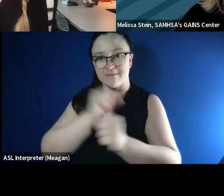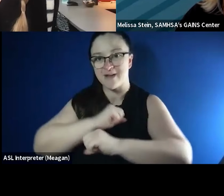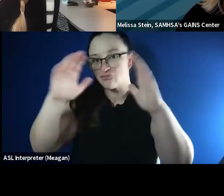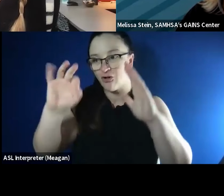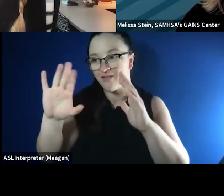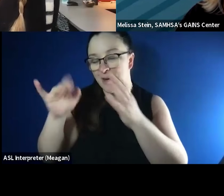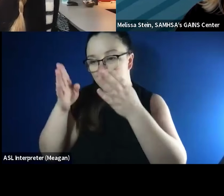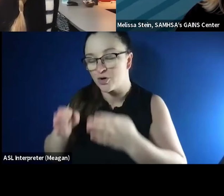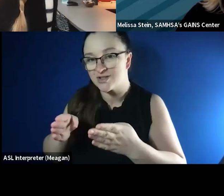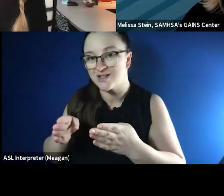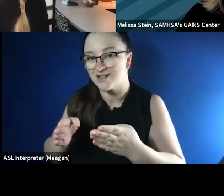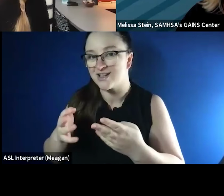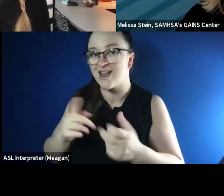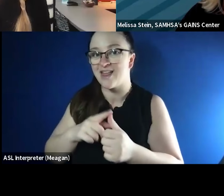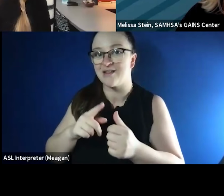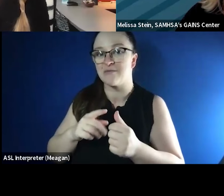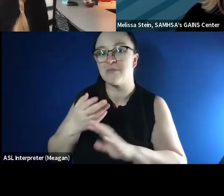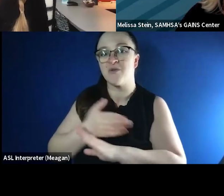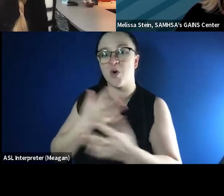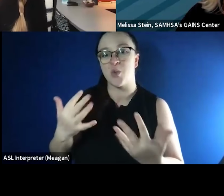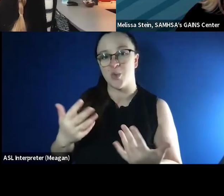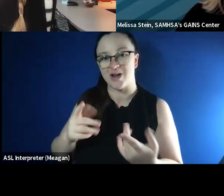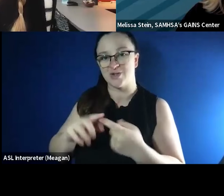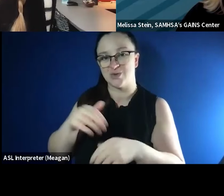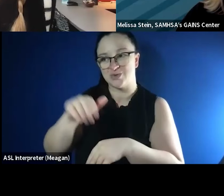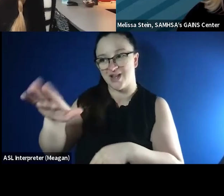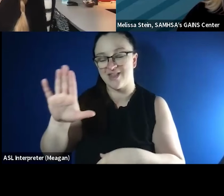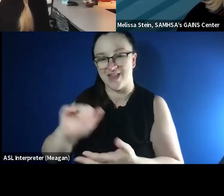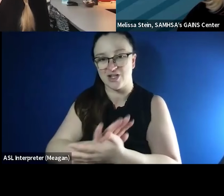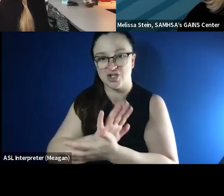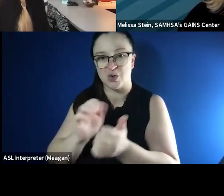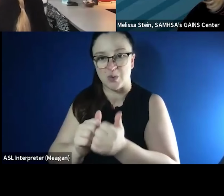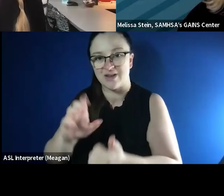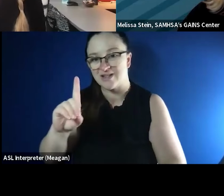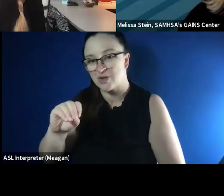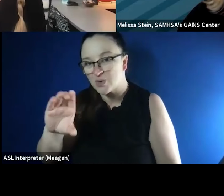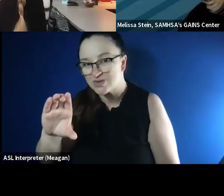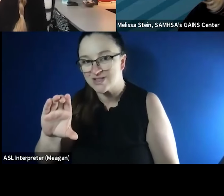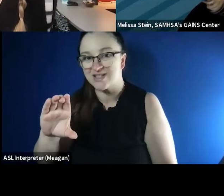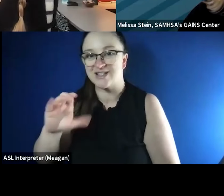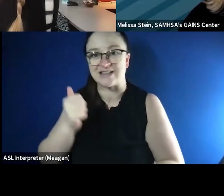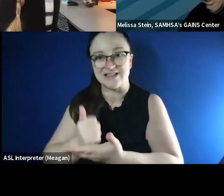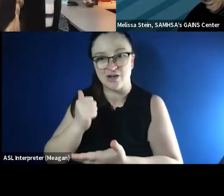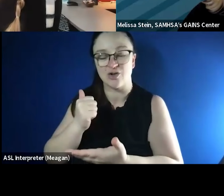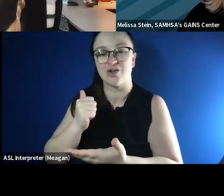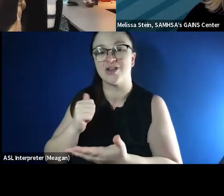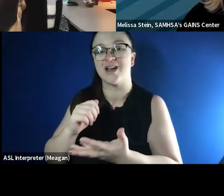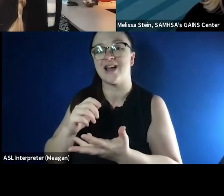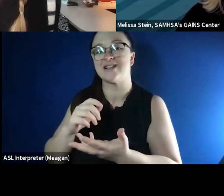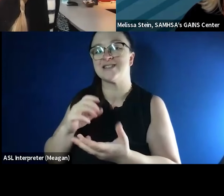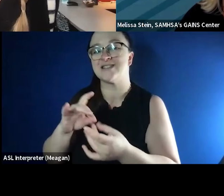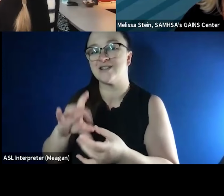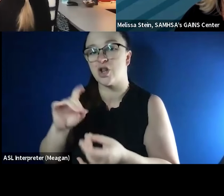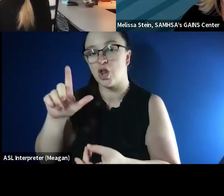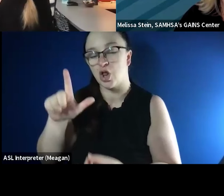before waiting until we send over that face sheet with a DOC seal, and kind of tempering anxieties, talking about the low risk of